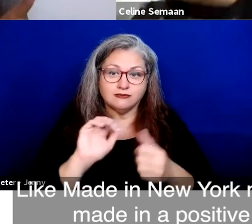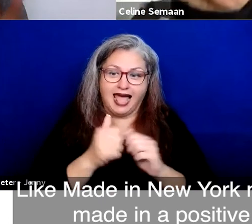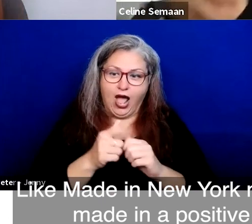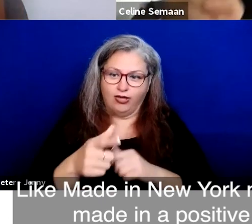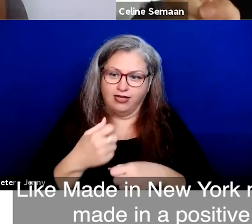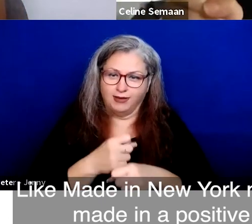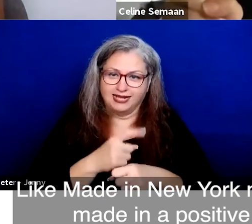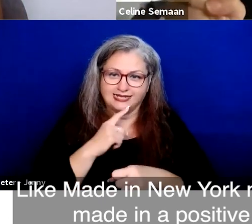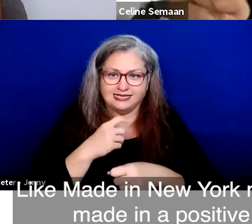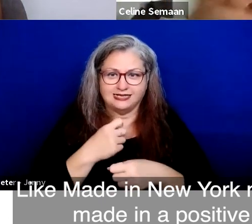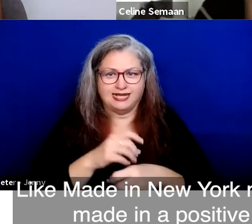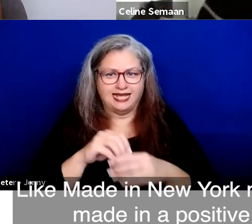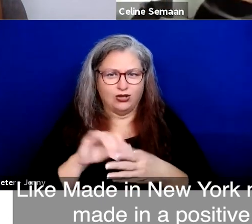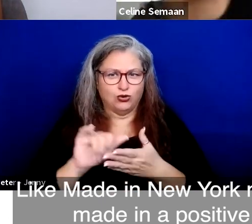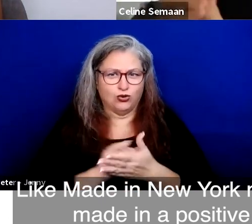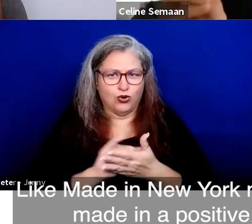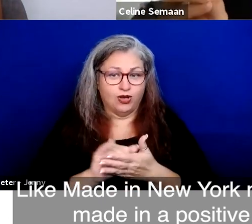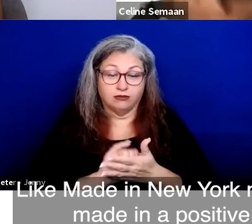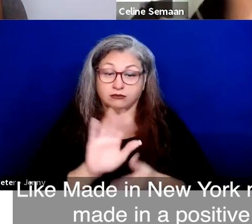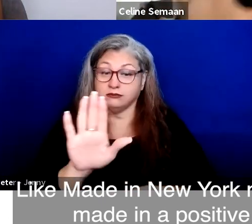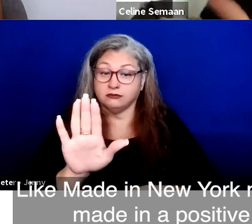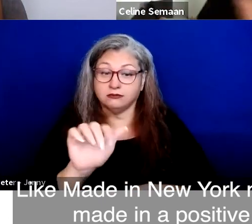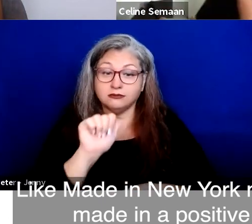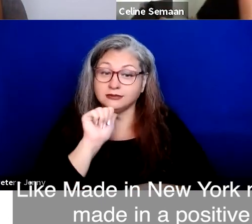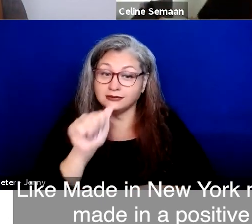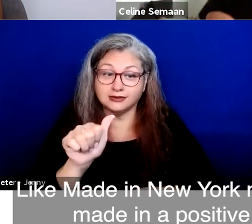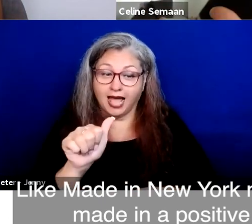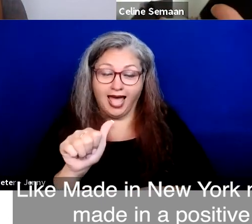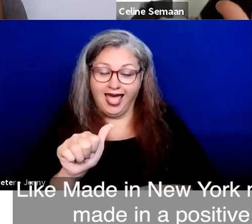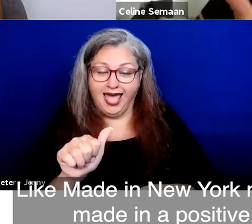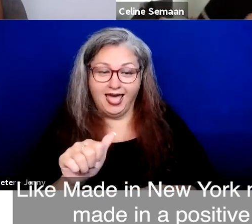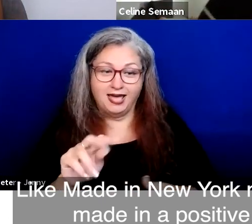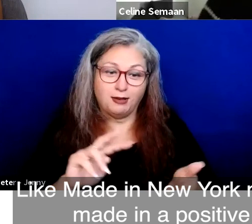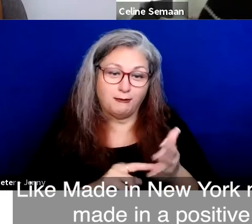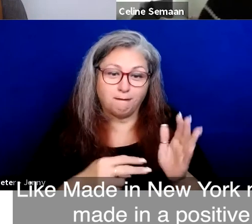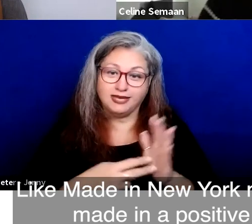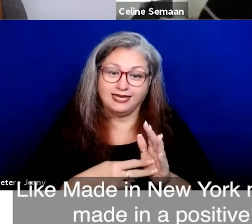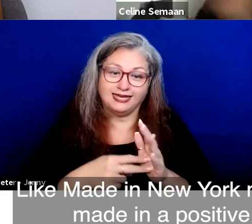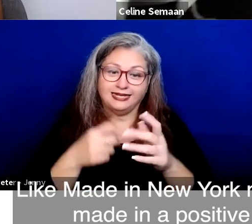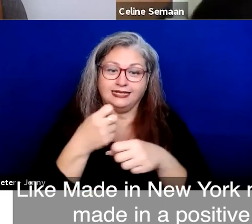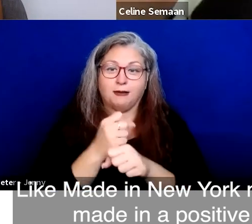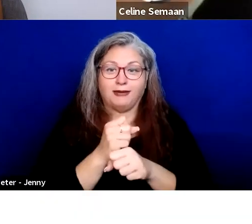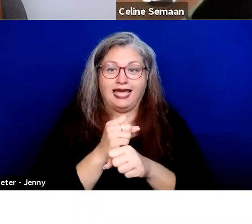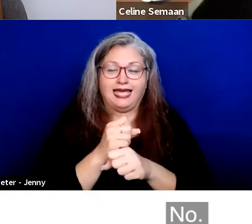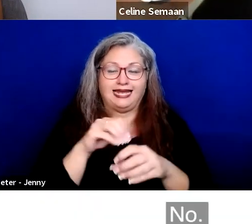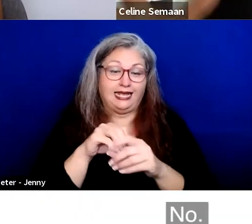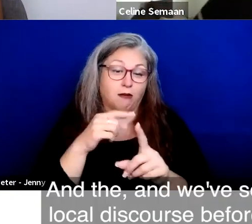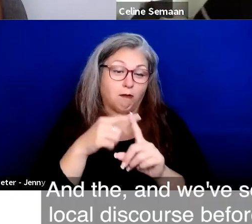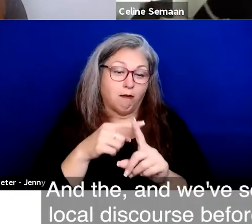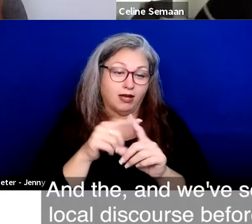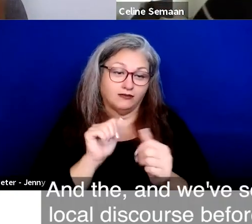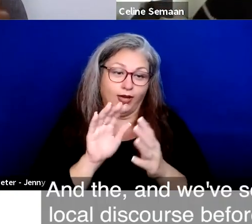made. Like made That's in New right. York is not necessarily made in a positive way.